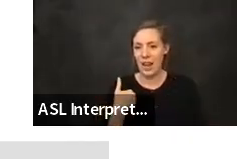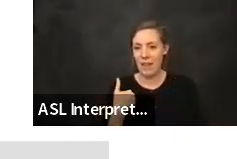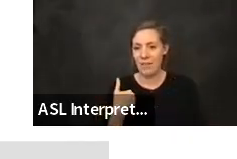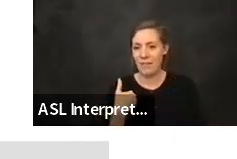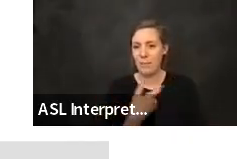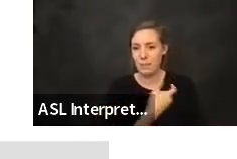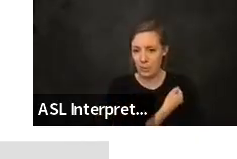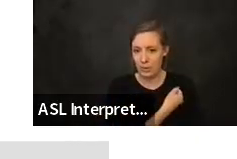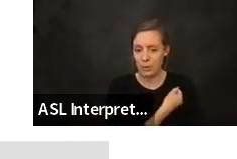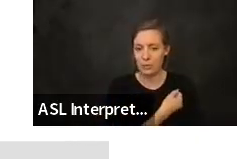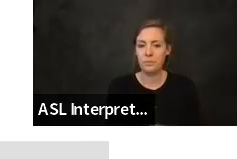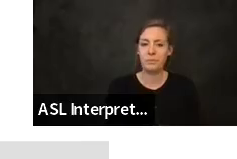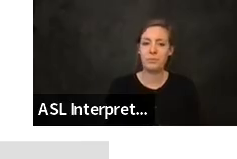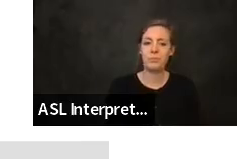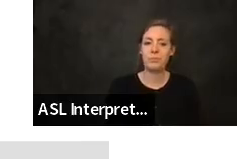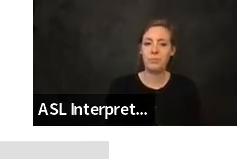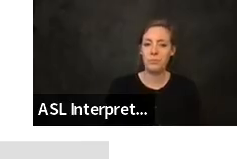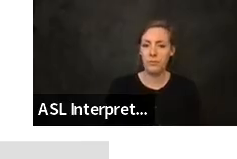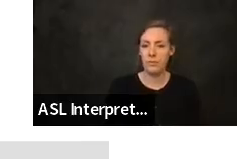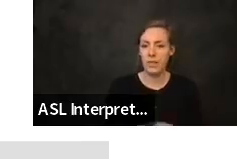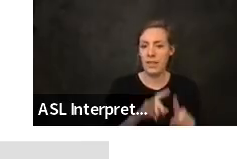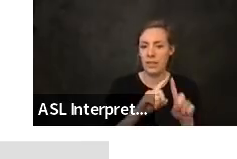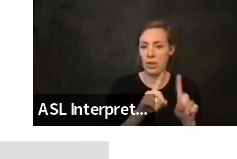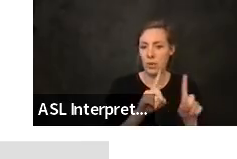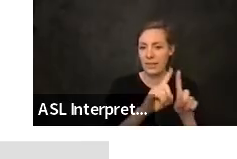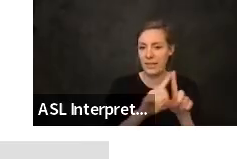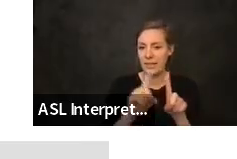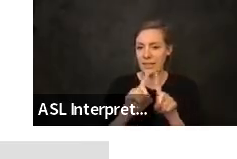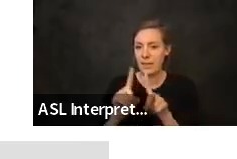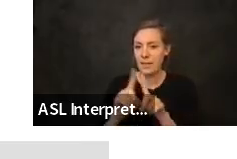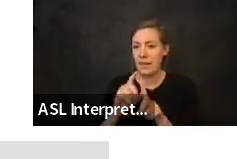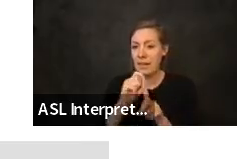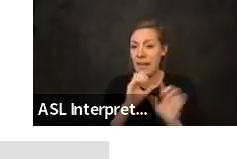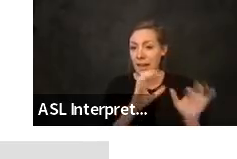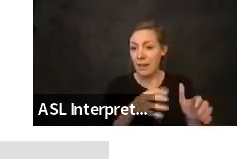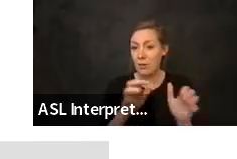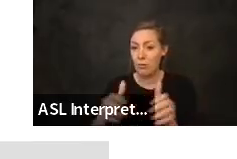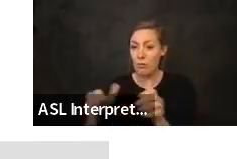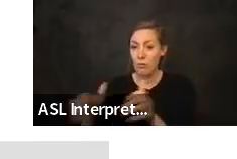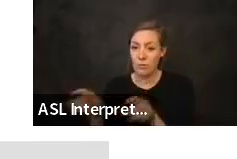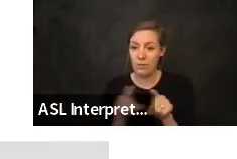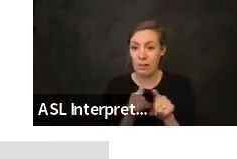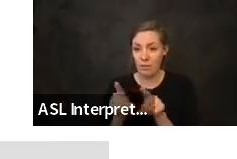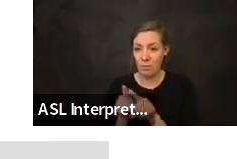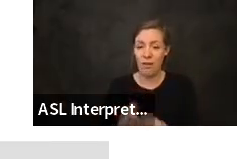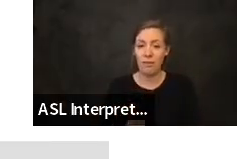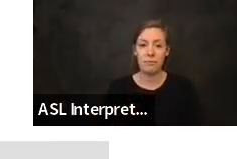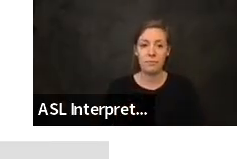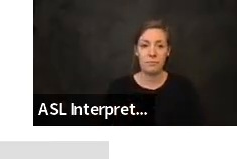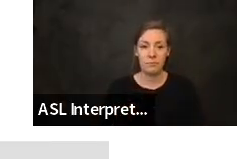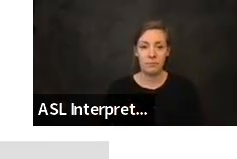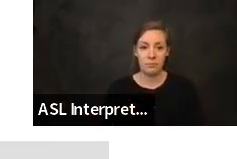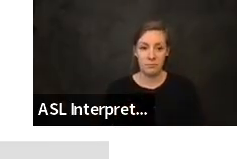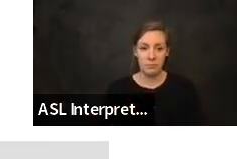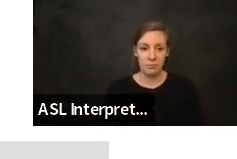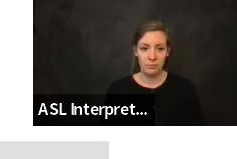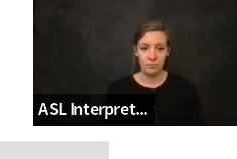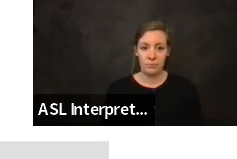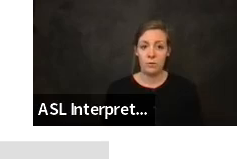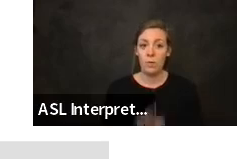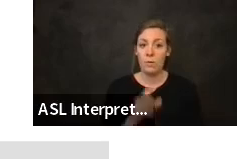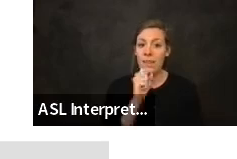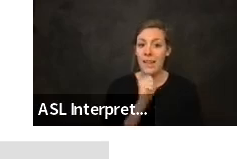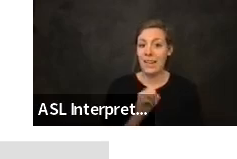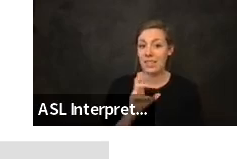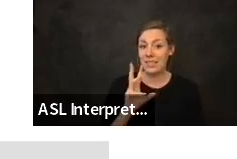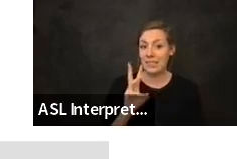65+, 50 to 64, and 18 to 49-year-olds. Looking at the